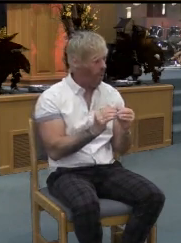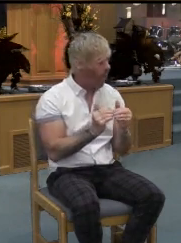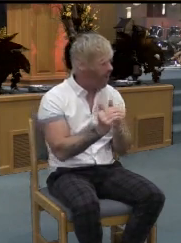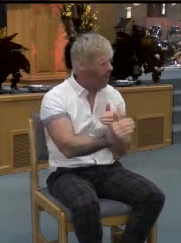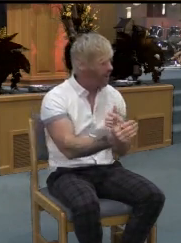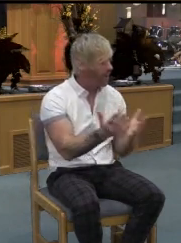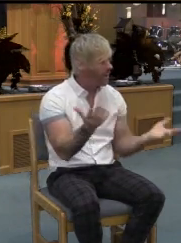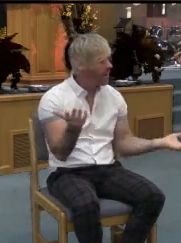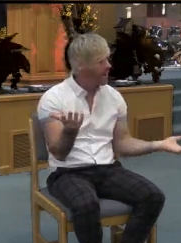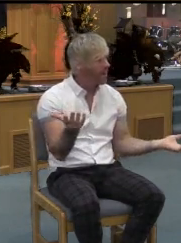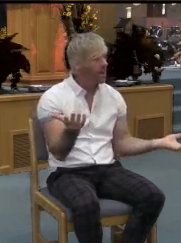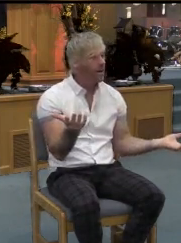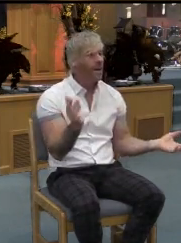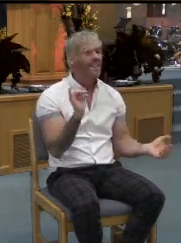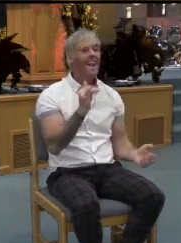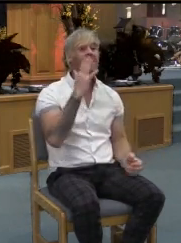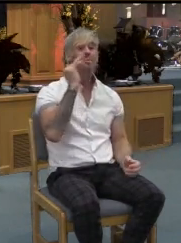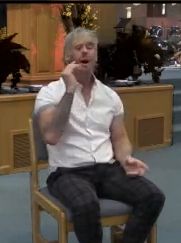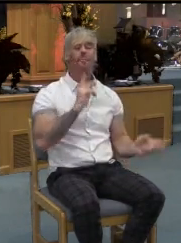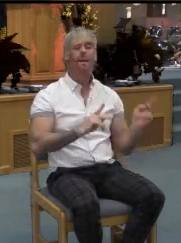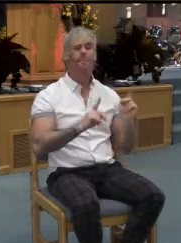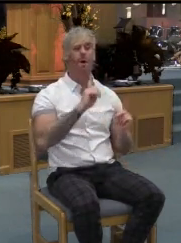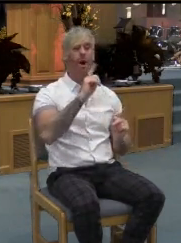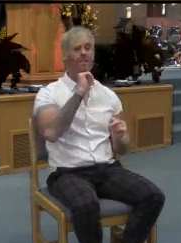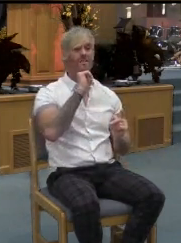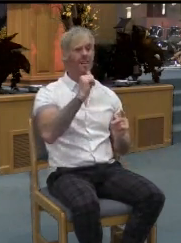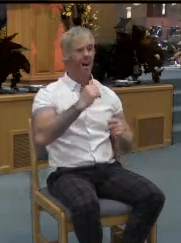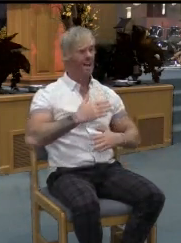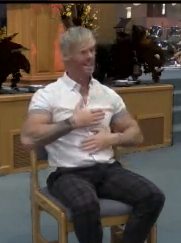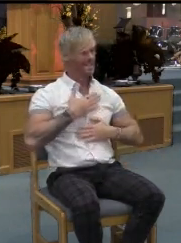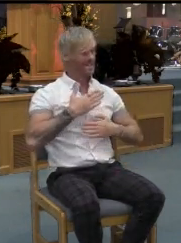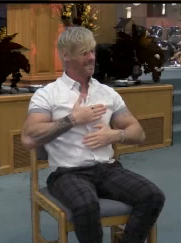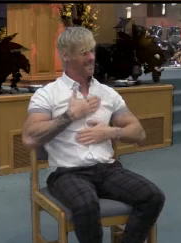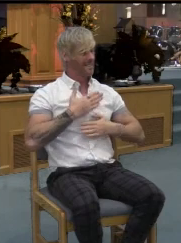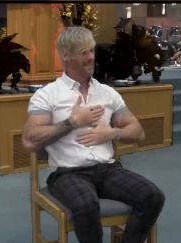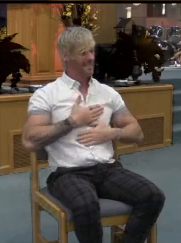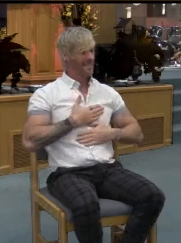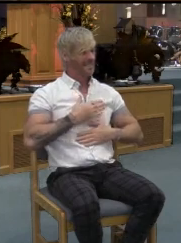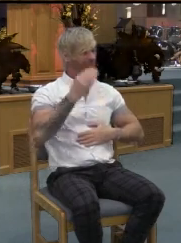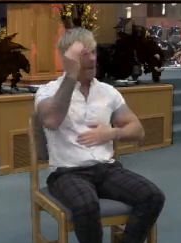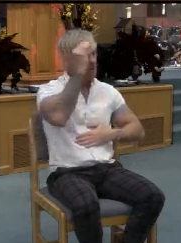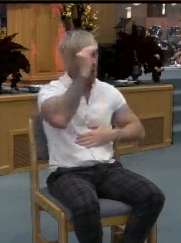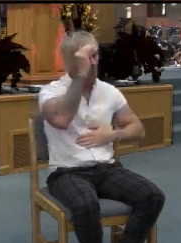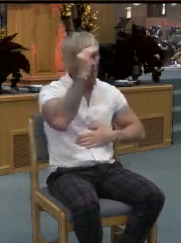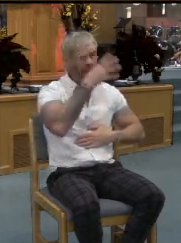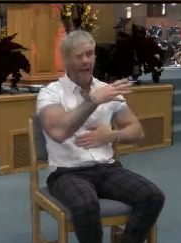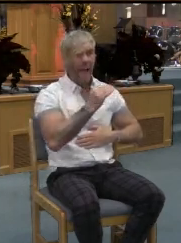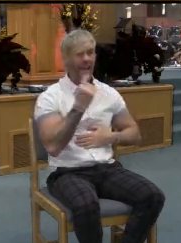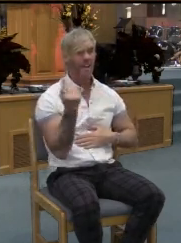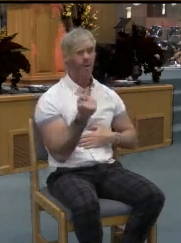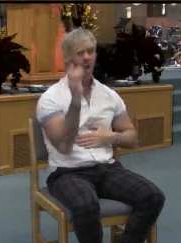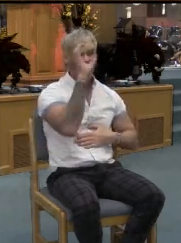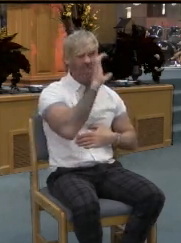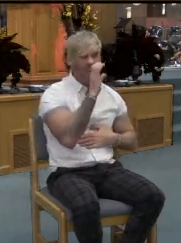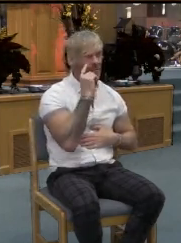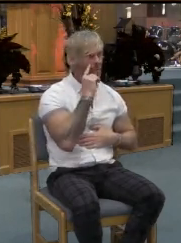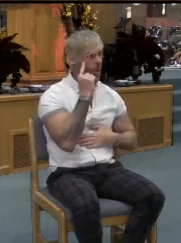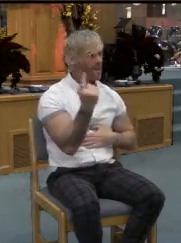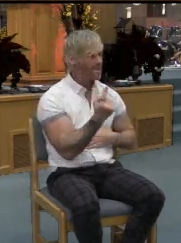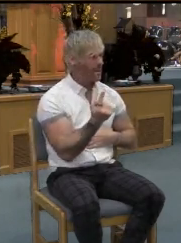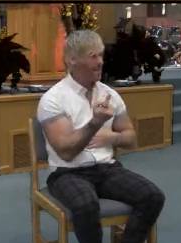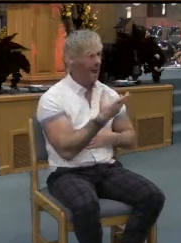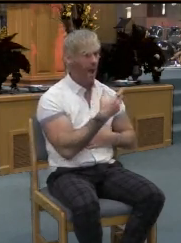Oh, this is why people are so discontented, and they don't even know it. They're always searching for something that